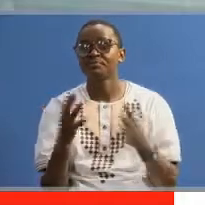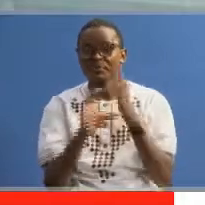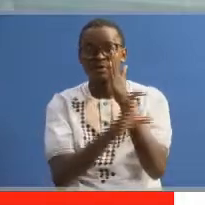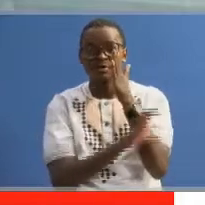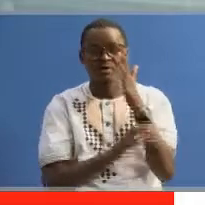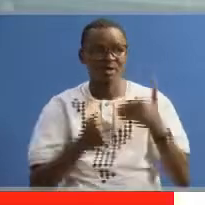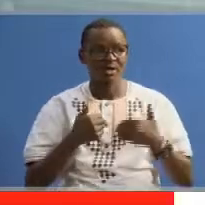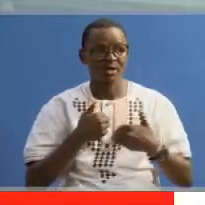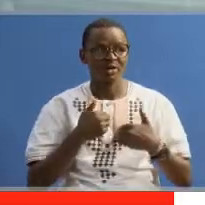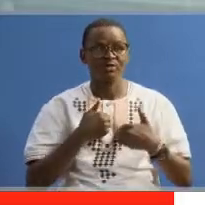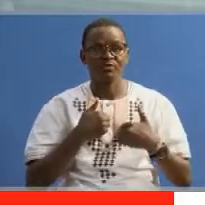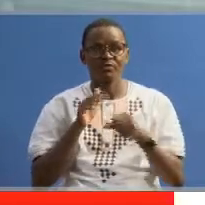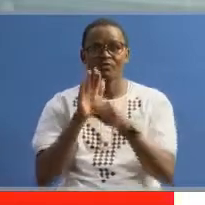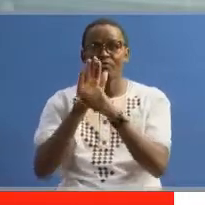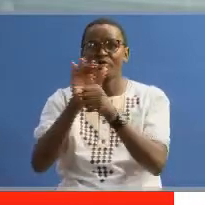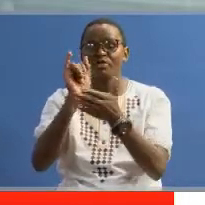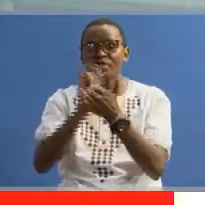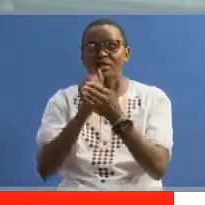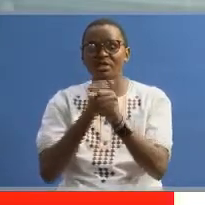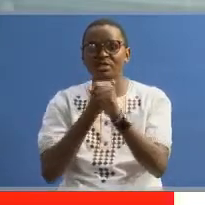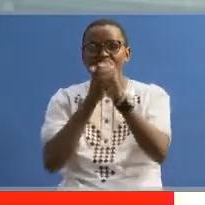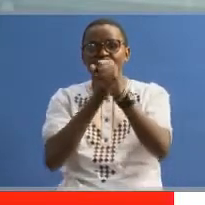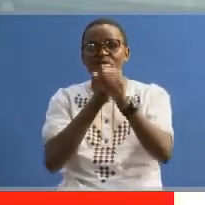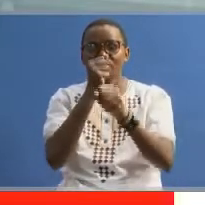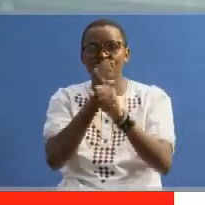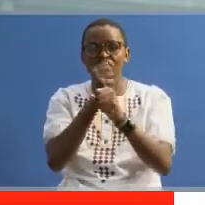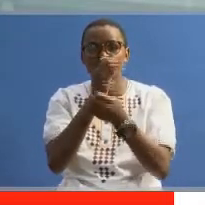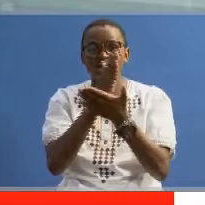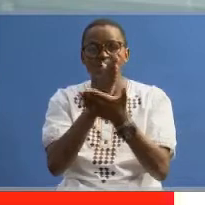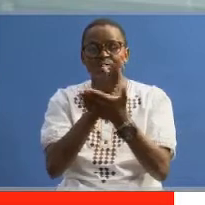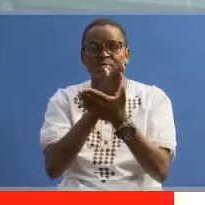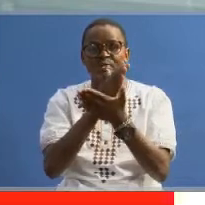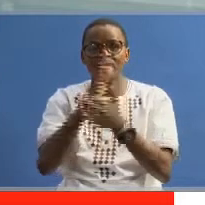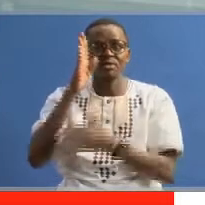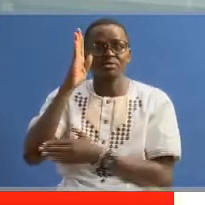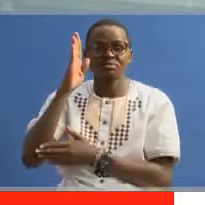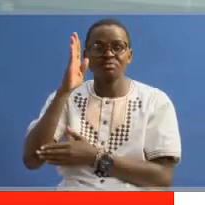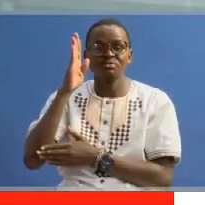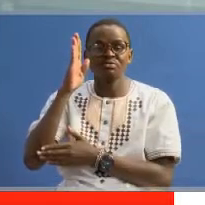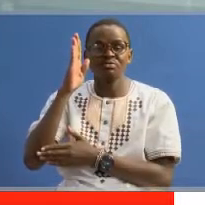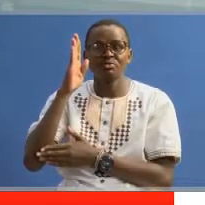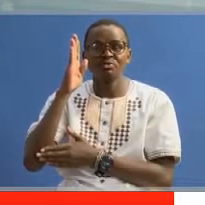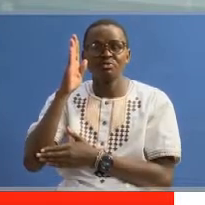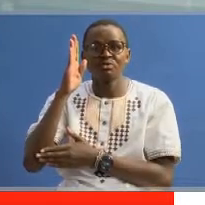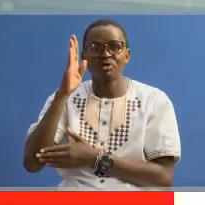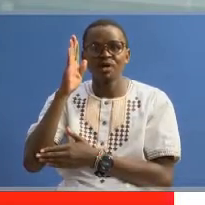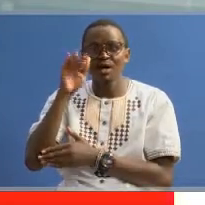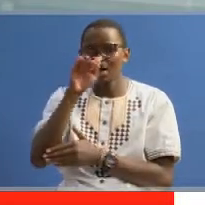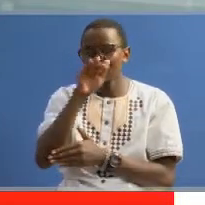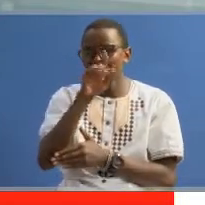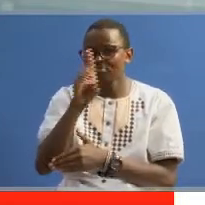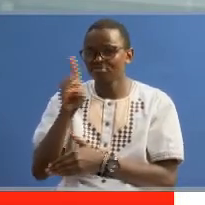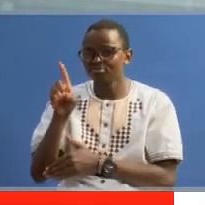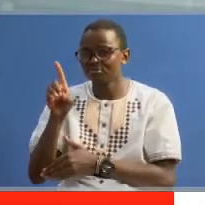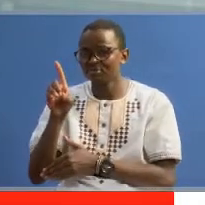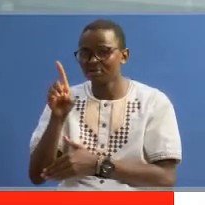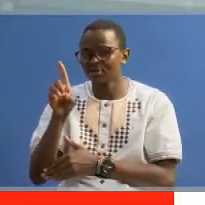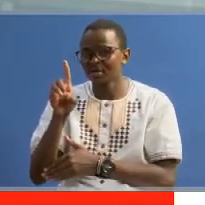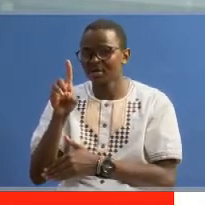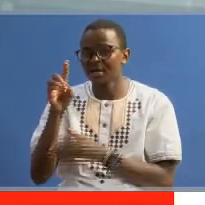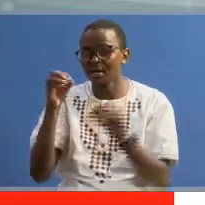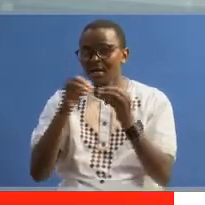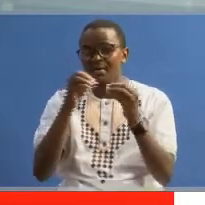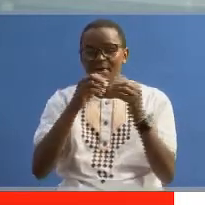where we have an actual force that is supposed to ensure security for each and every one of us. I'd put this question out there, because you look at numbers